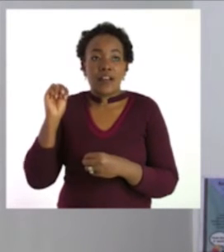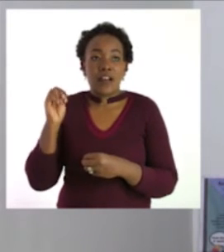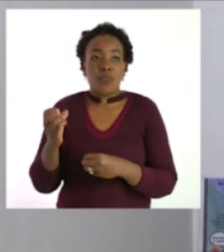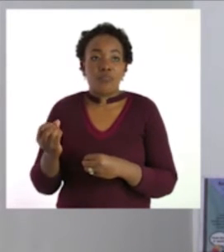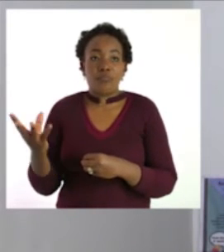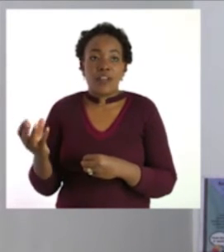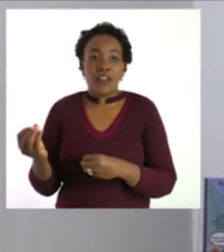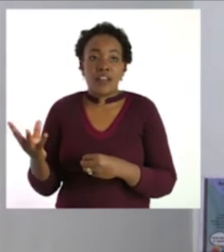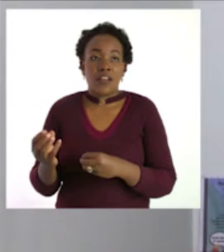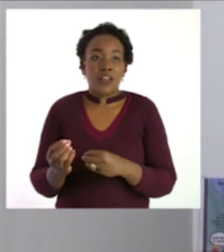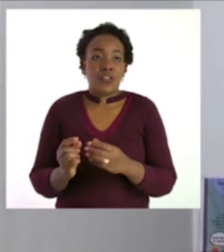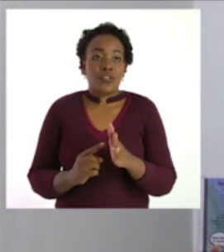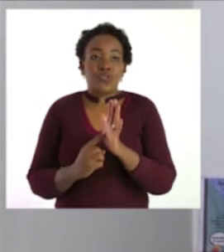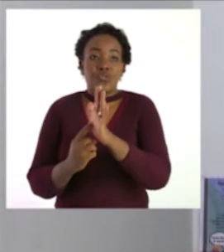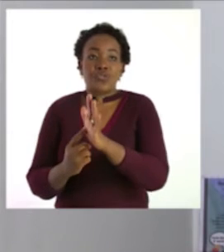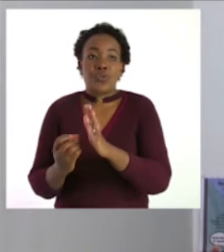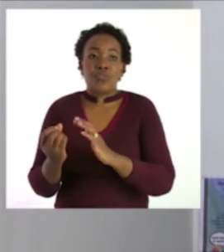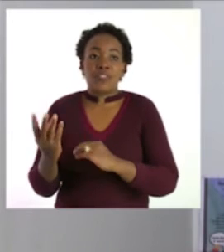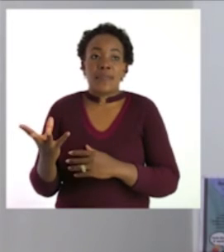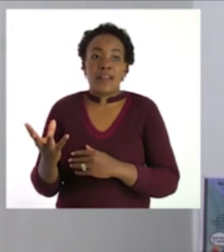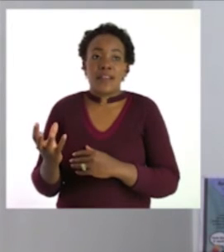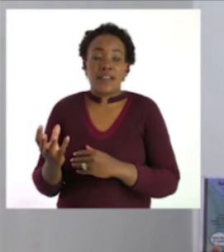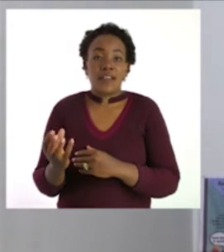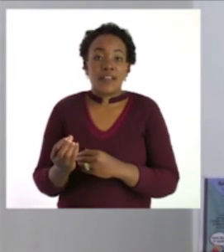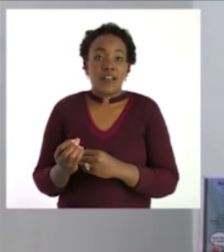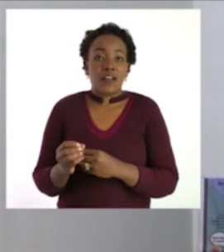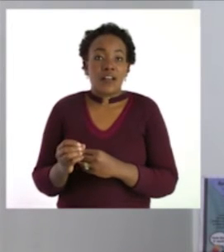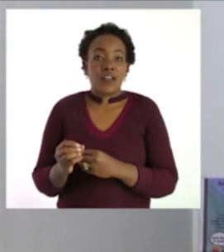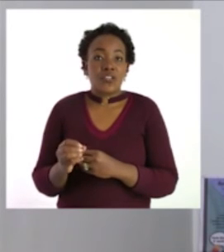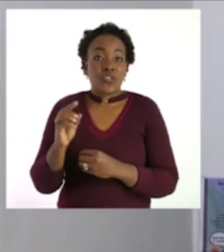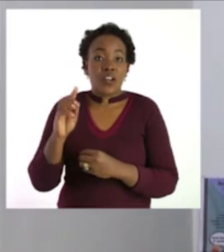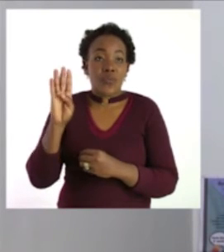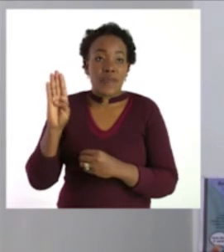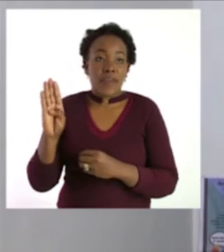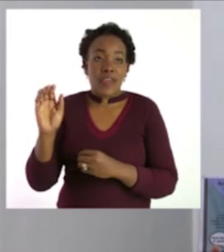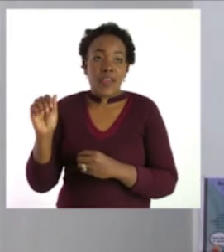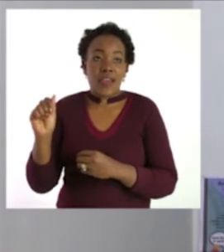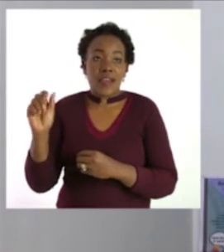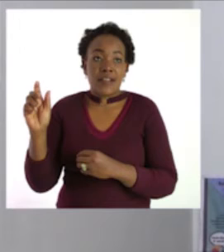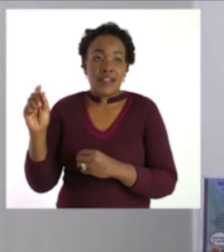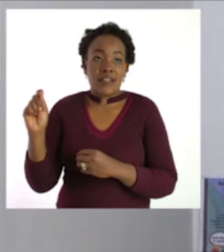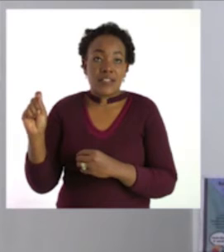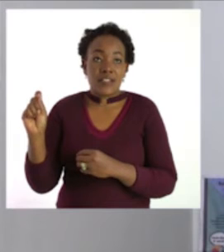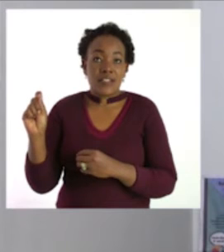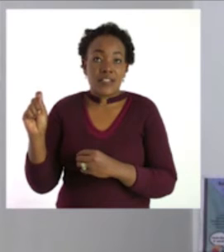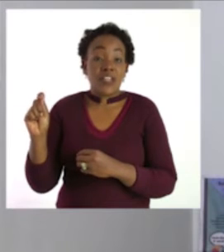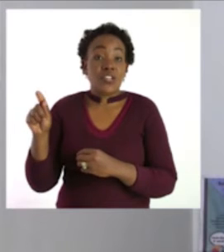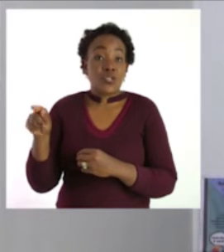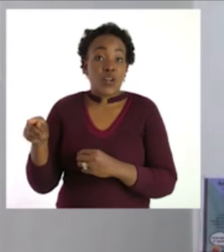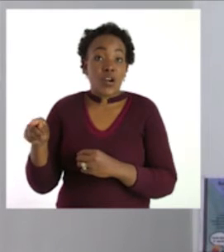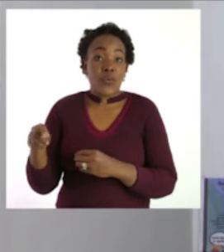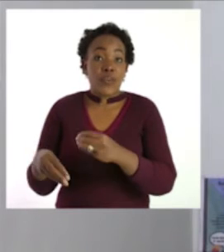example, we have a bat. So we say bats.